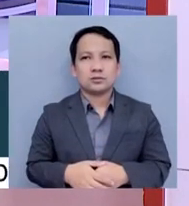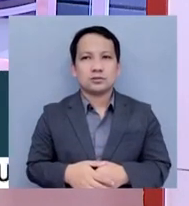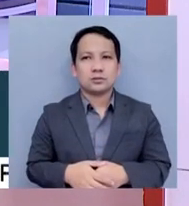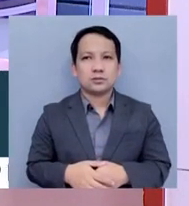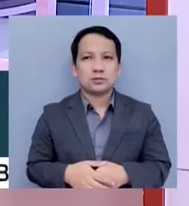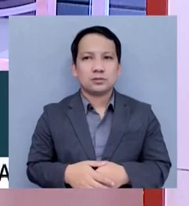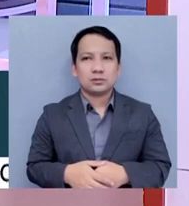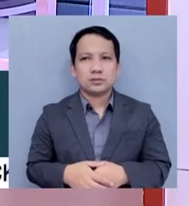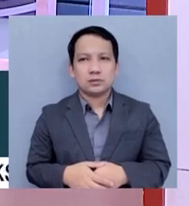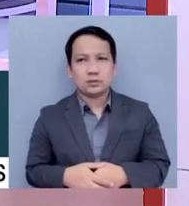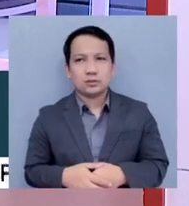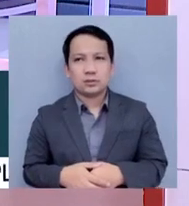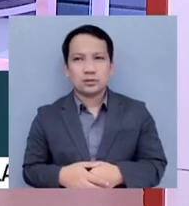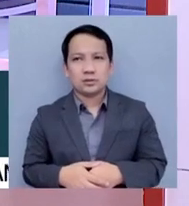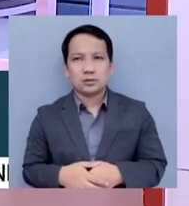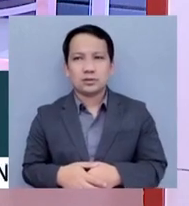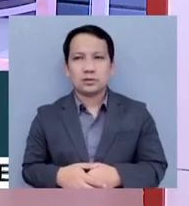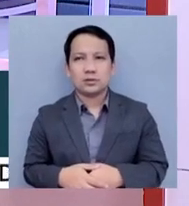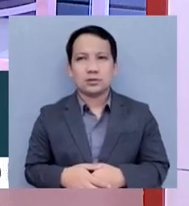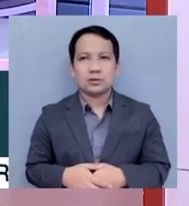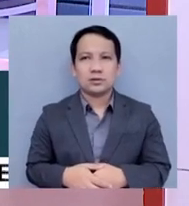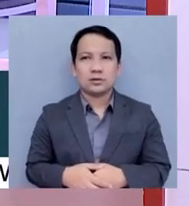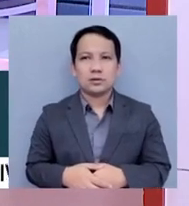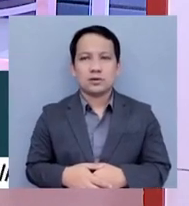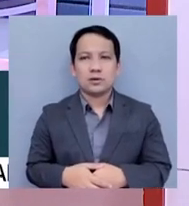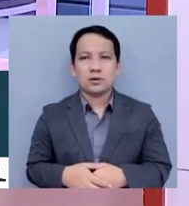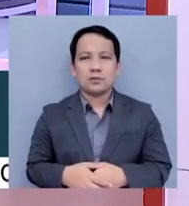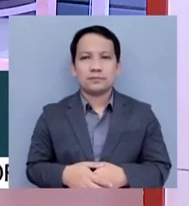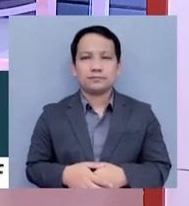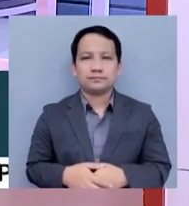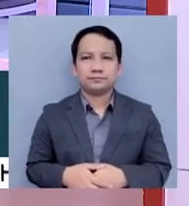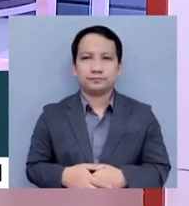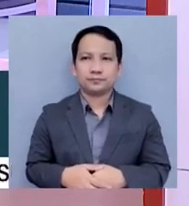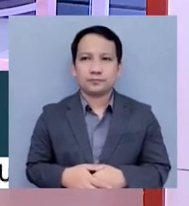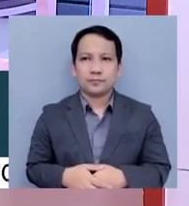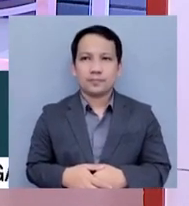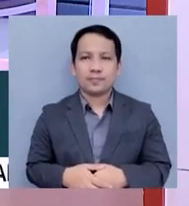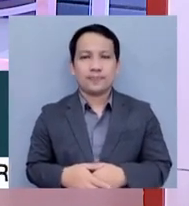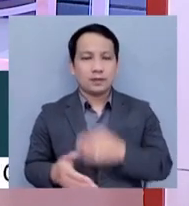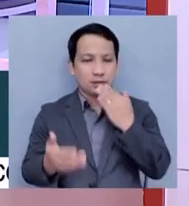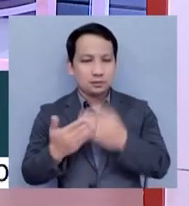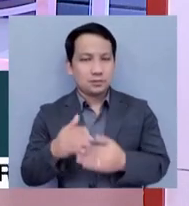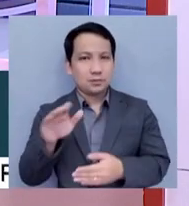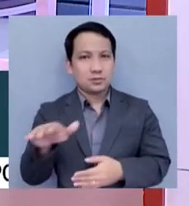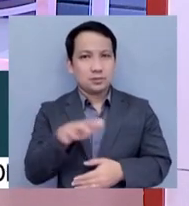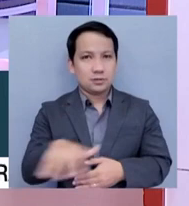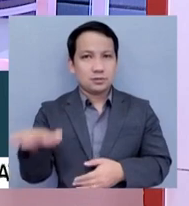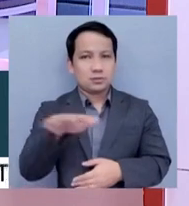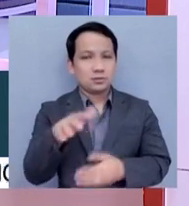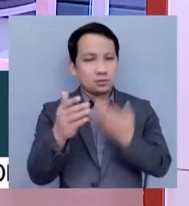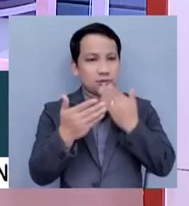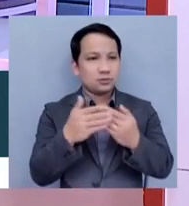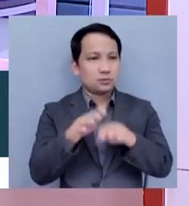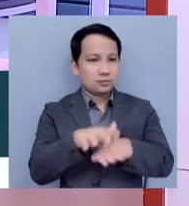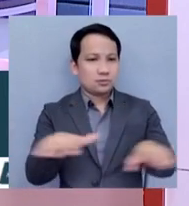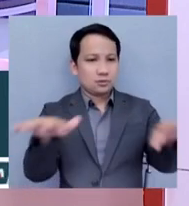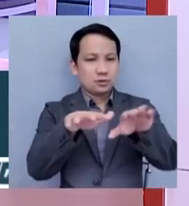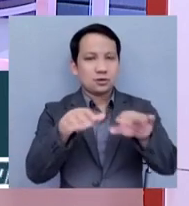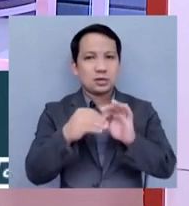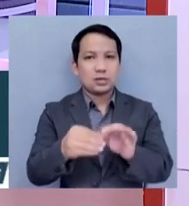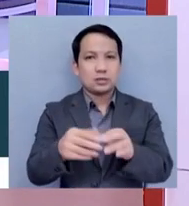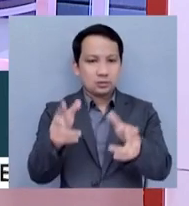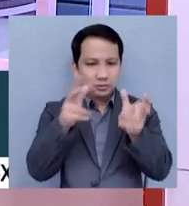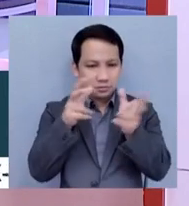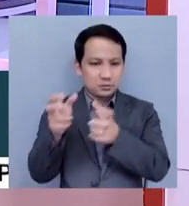hello. Stanley. Hello. Yes, welcome, sir. Yeah, Stanley, good afternoon. At good afternoon din sa mga tagapakinig po